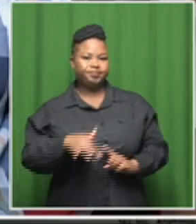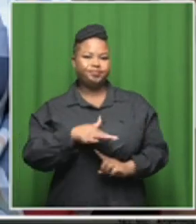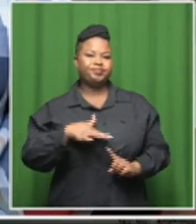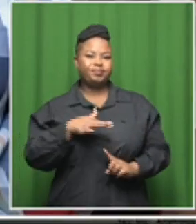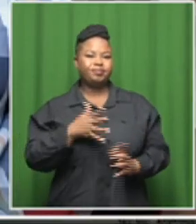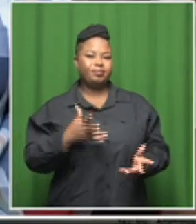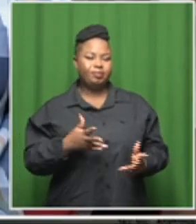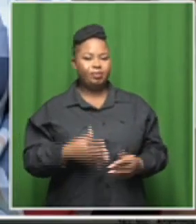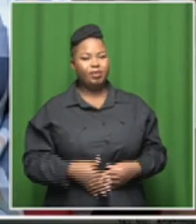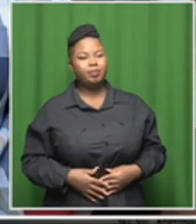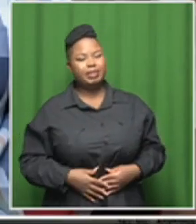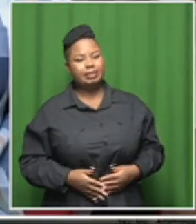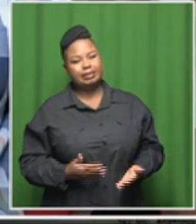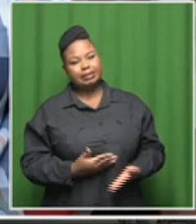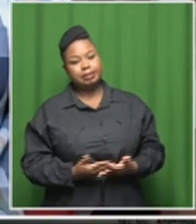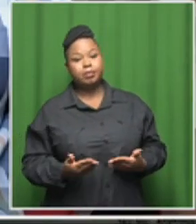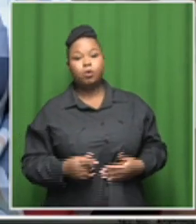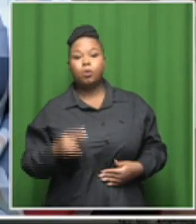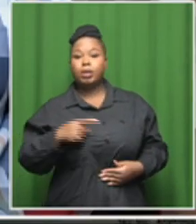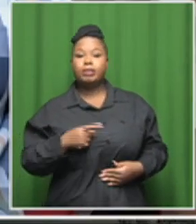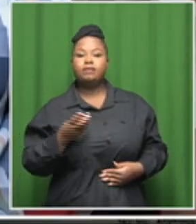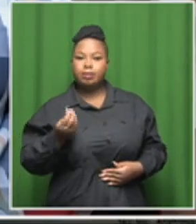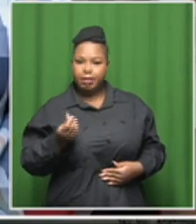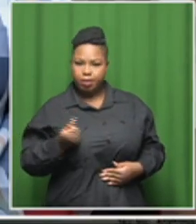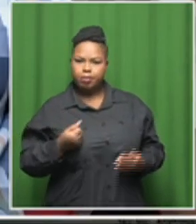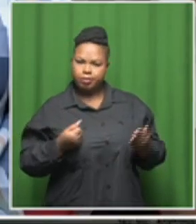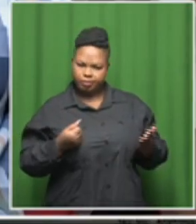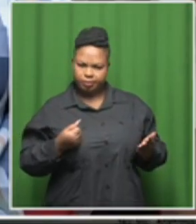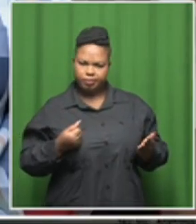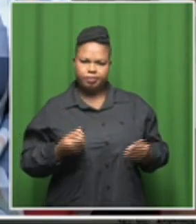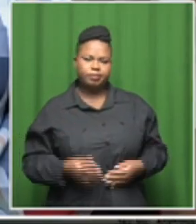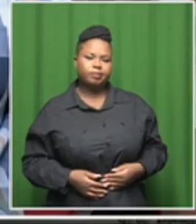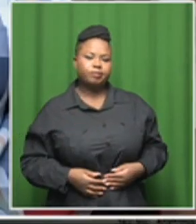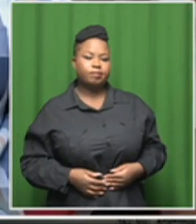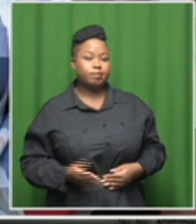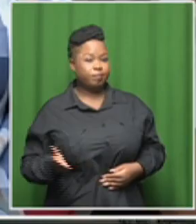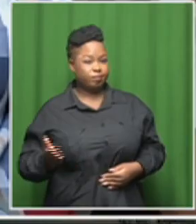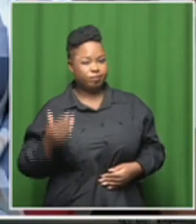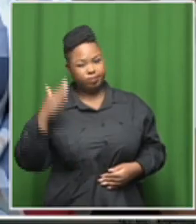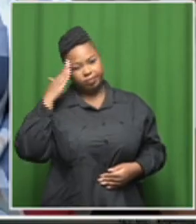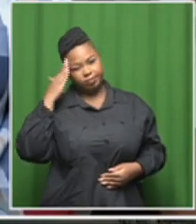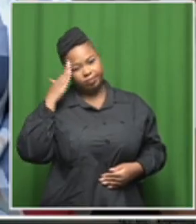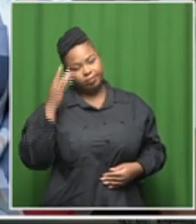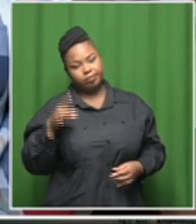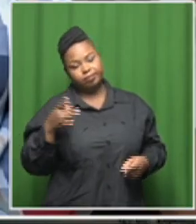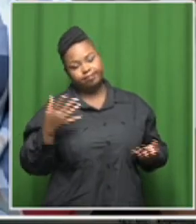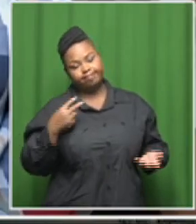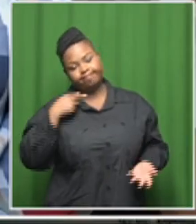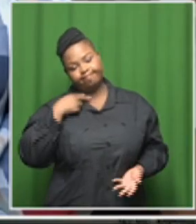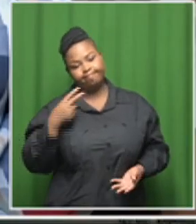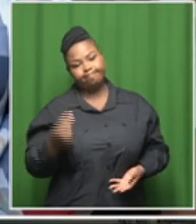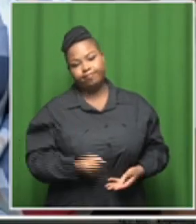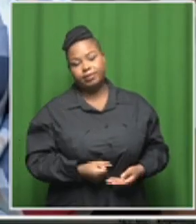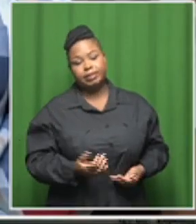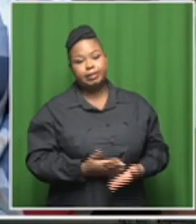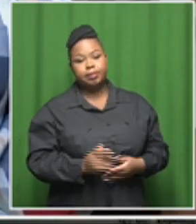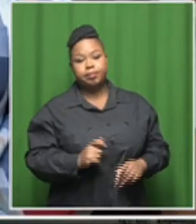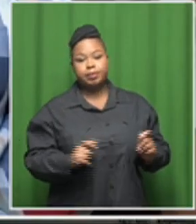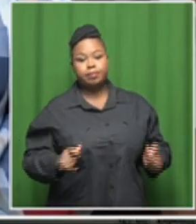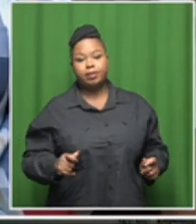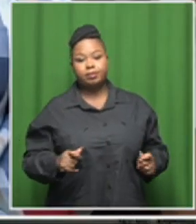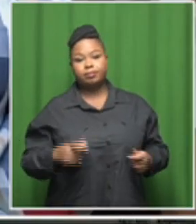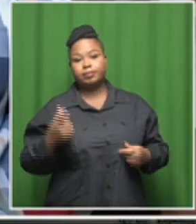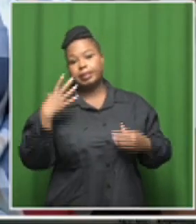and the pitfalls where the money is actually there. But we know, Andrew, sometimes, unfortunately, people make off with the